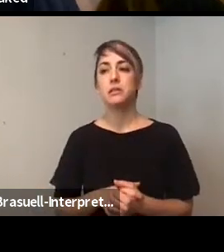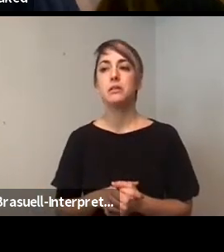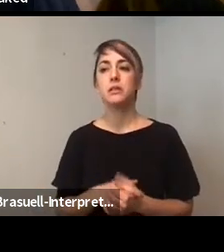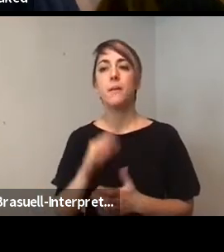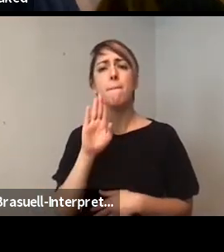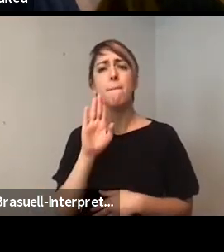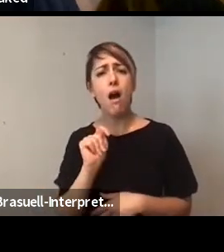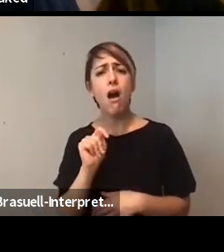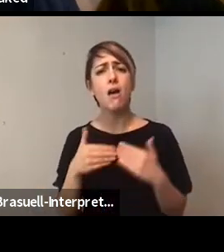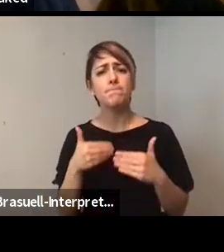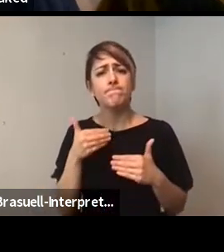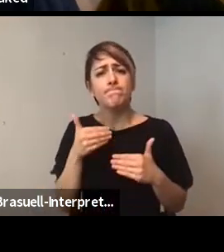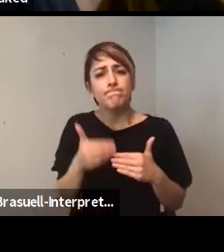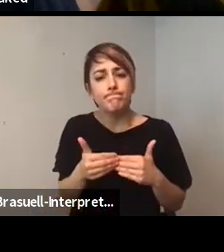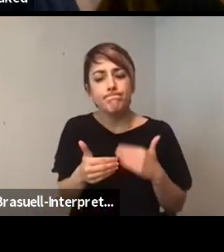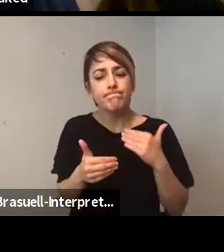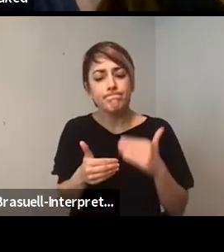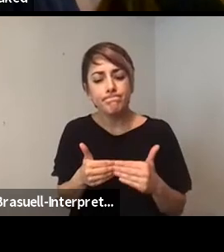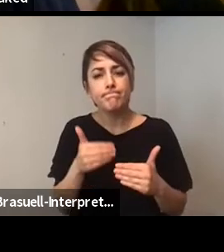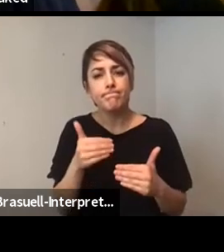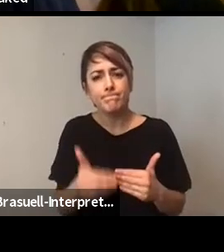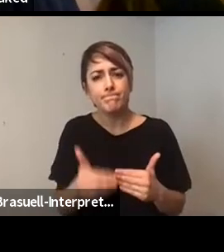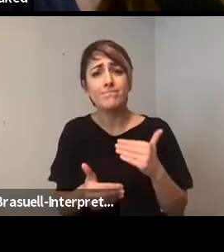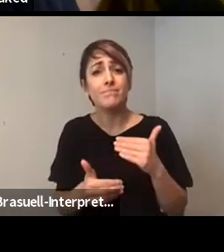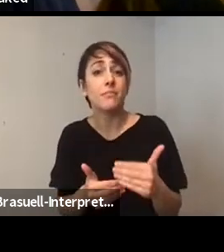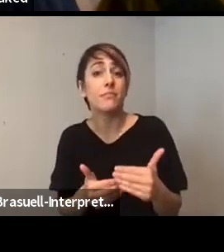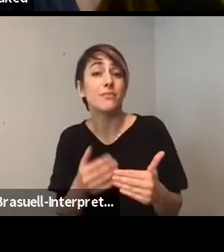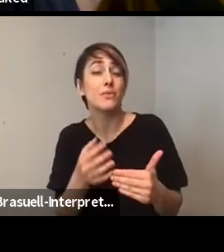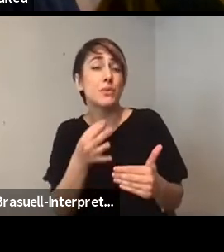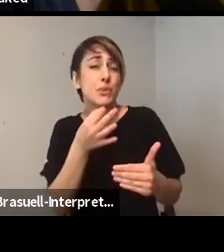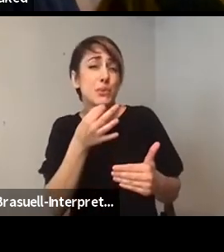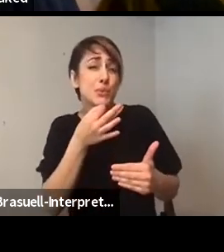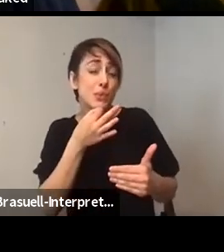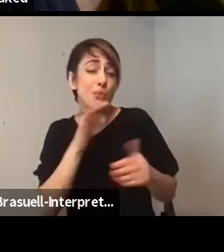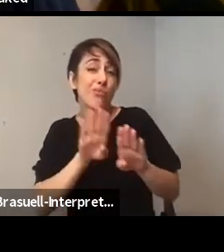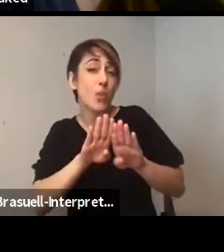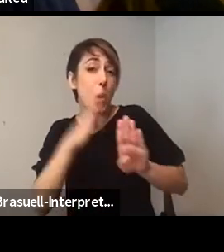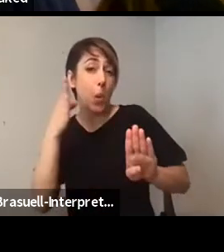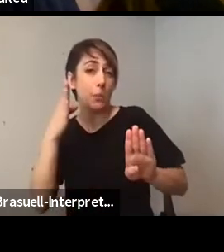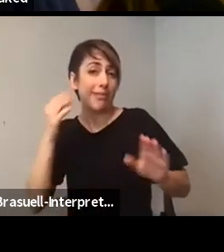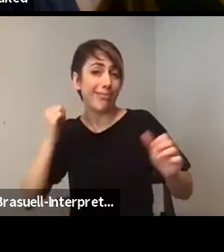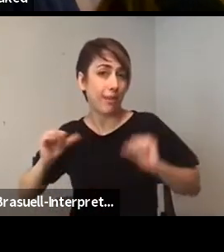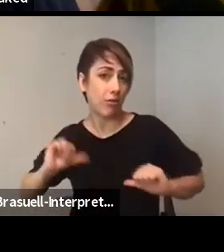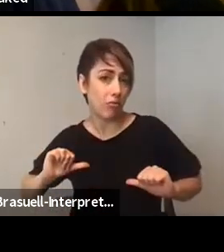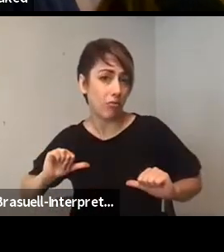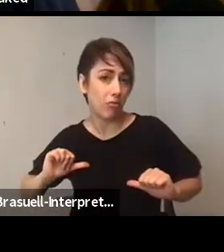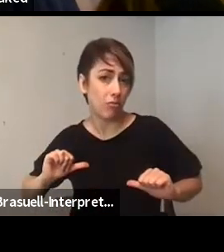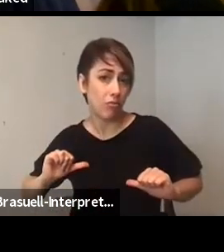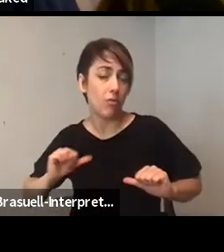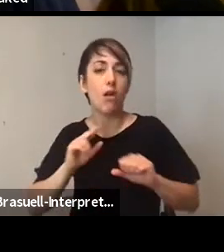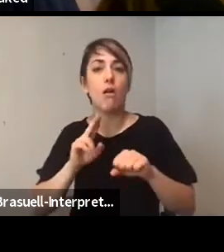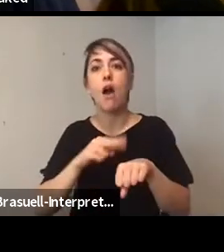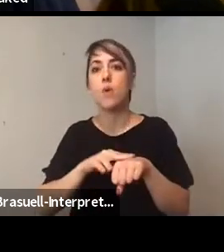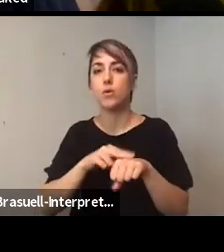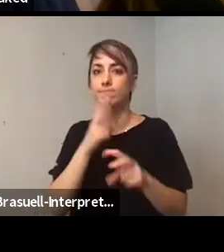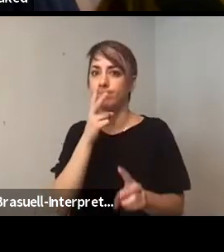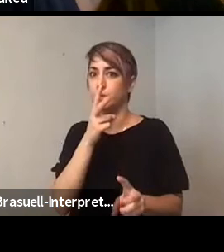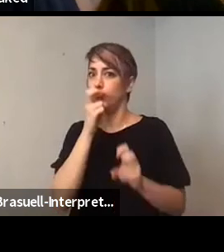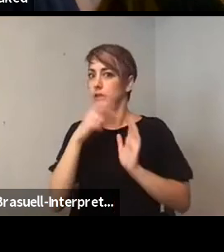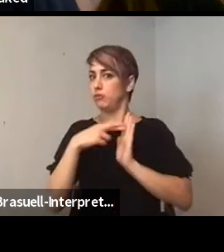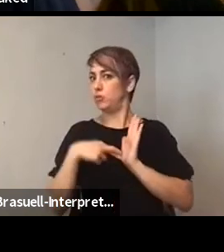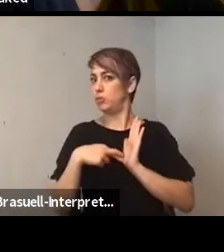of course, towards to open the theater. At least there's like a strict guidance to open the theater